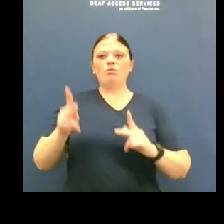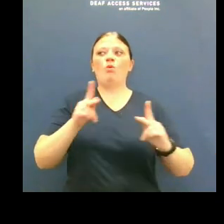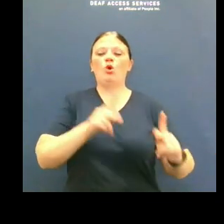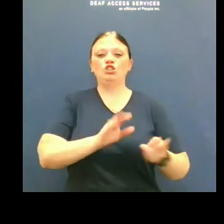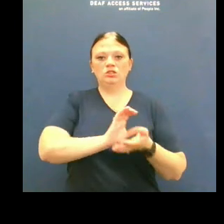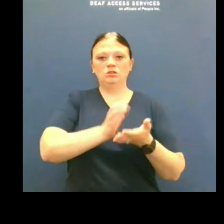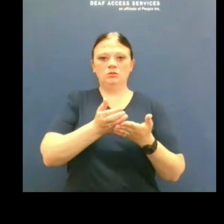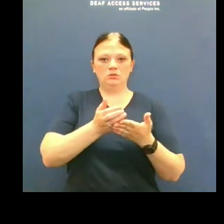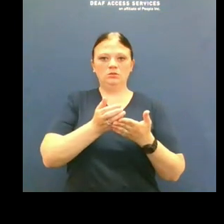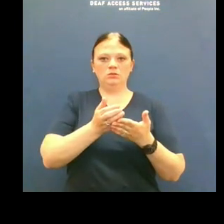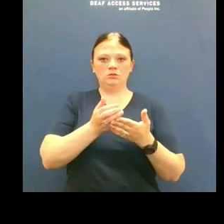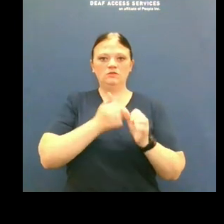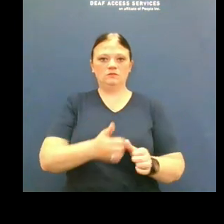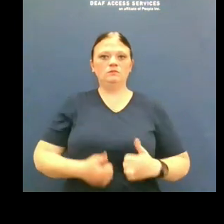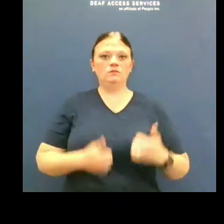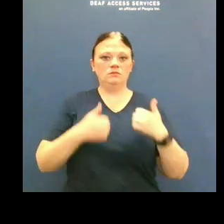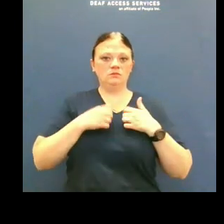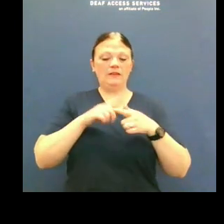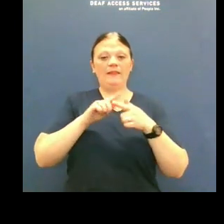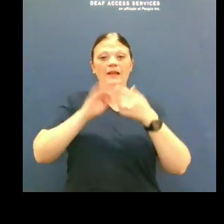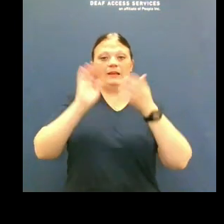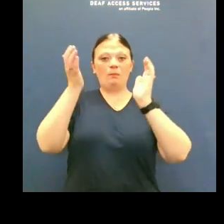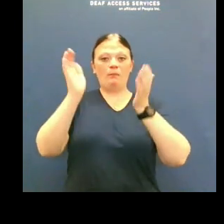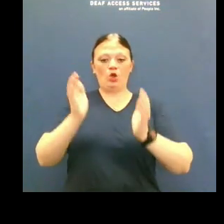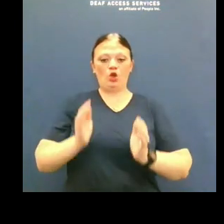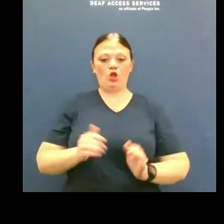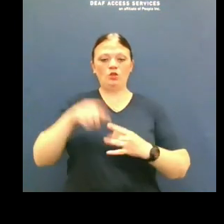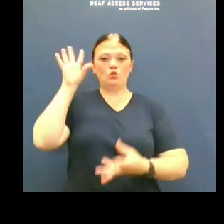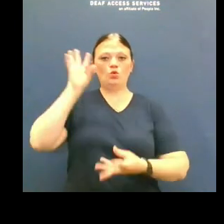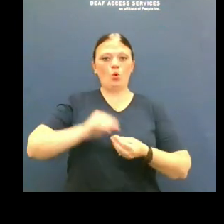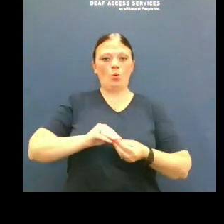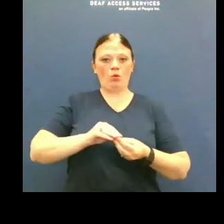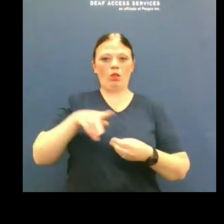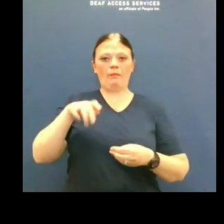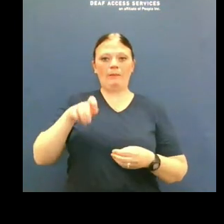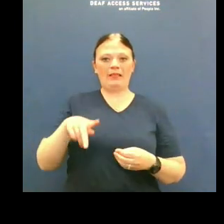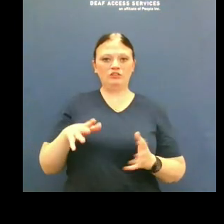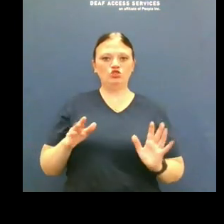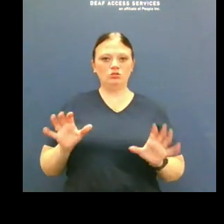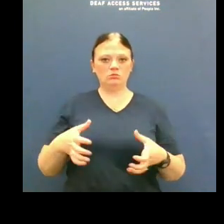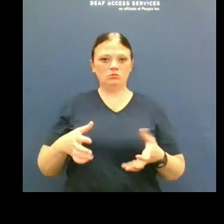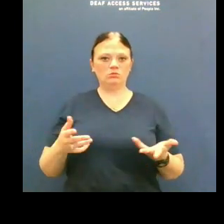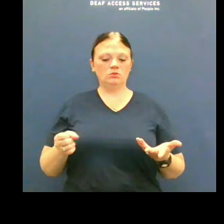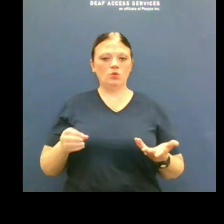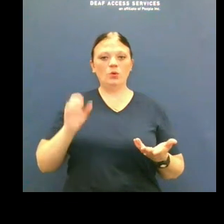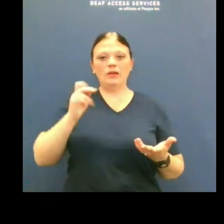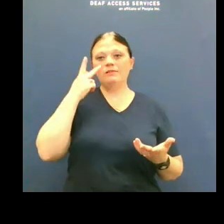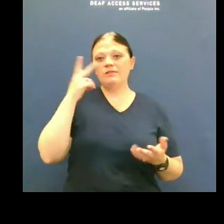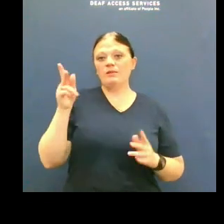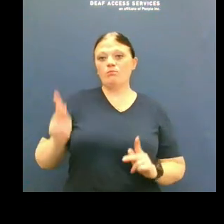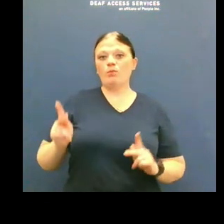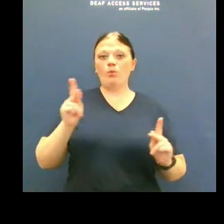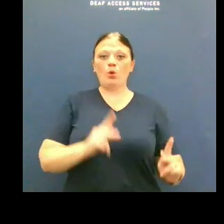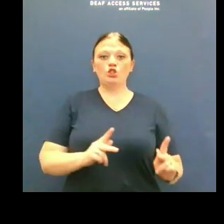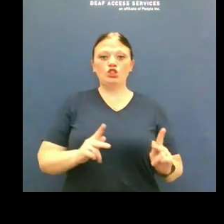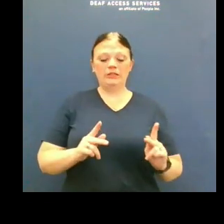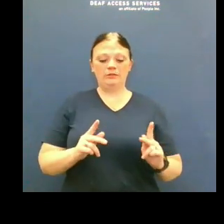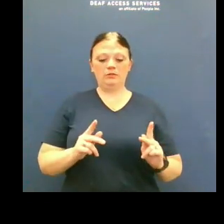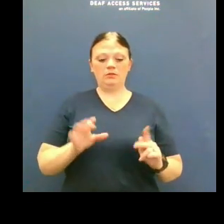fatalities by residents, and then comparing that to the total population. So you can see that the proportion of